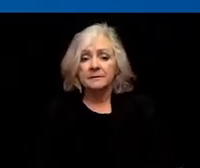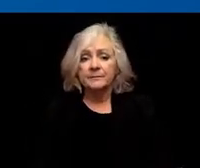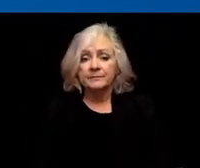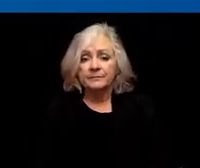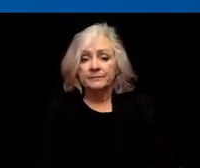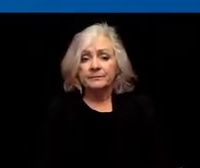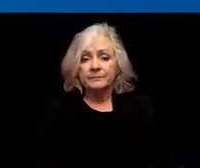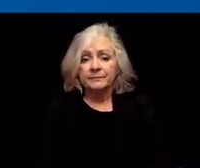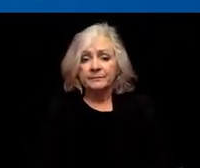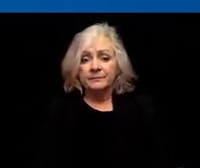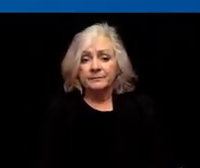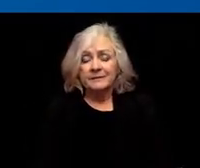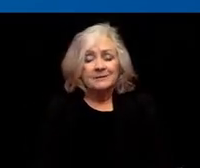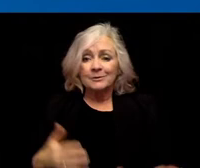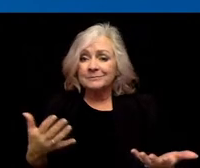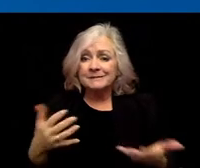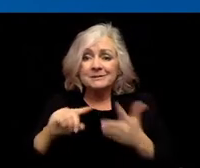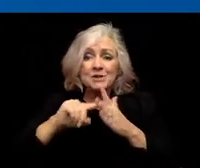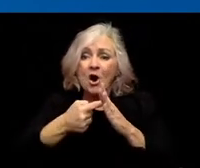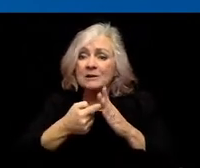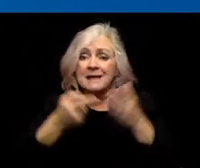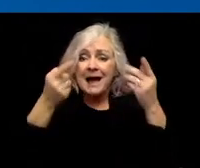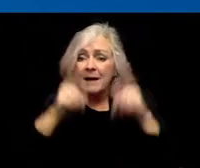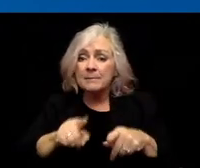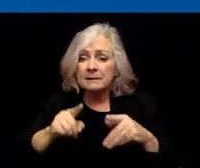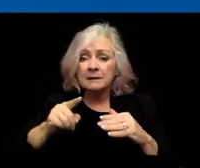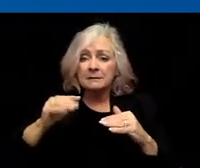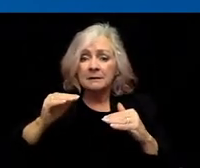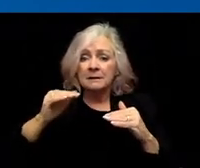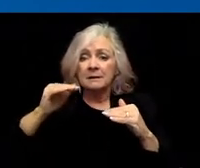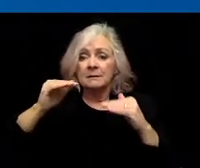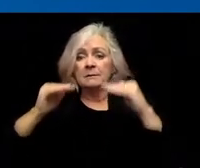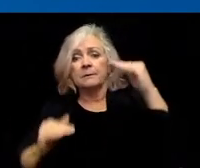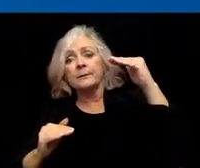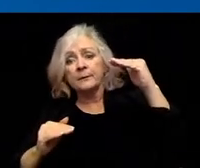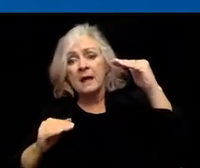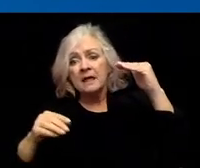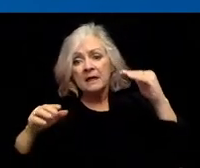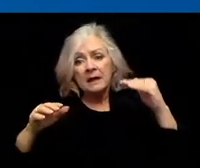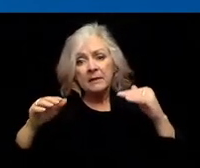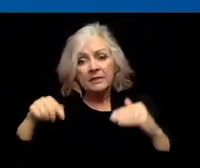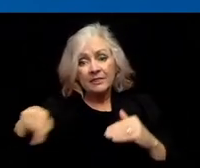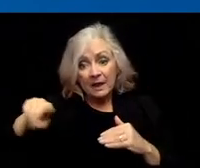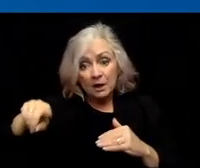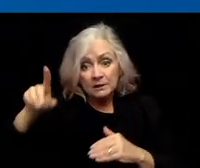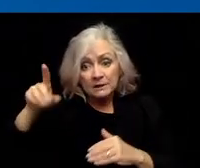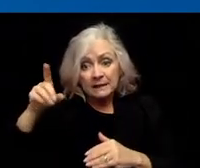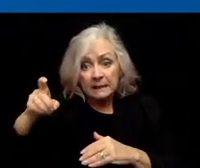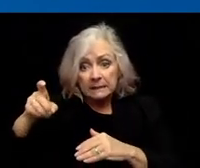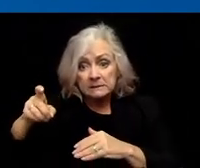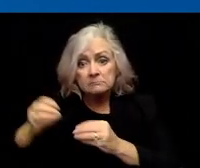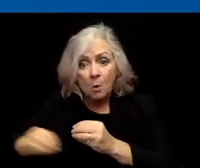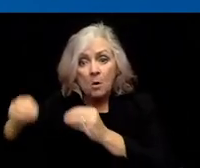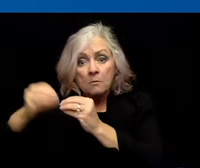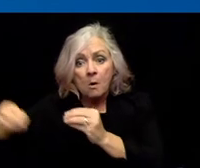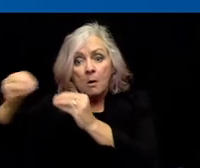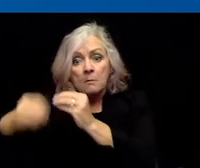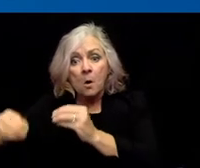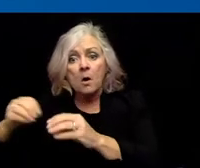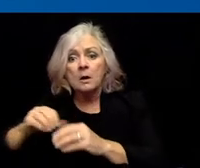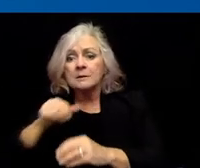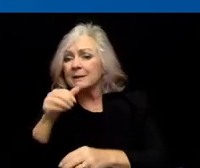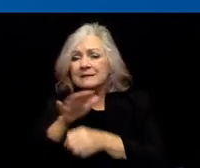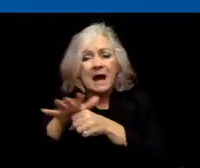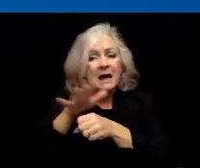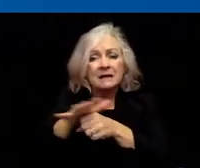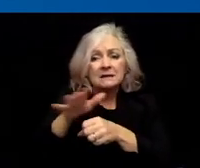that cycle of disparity where there are increased needs, there's not enough preventive care, not enough services, and there ends up